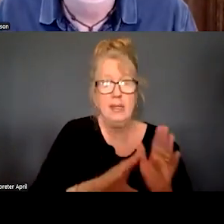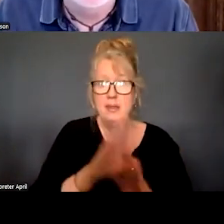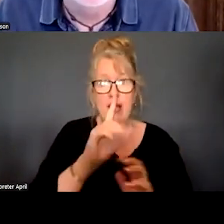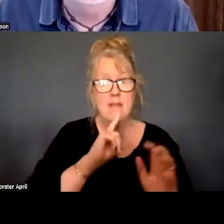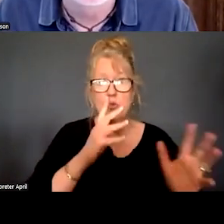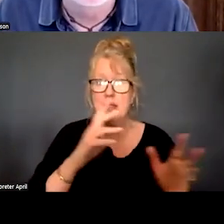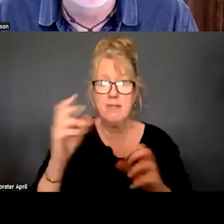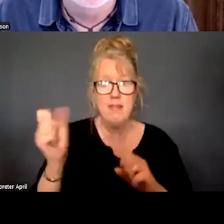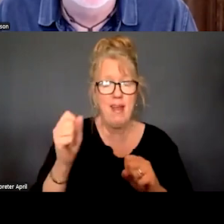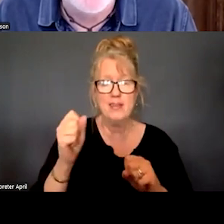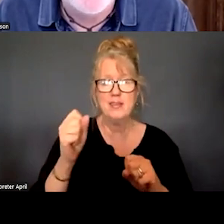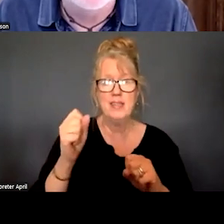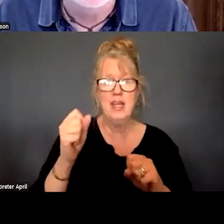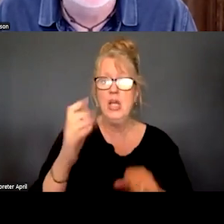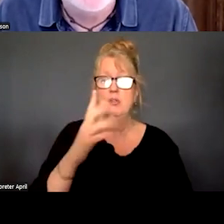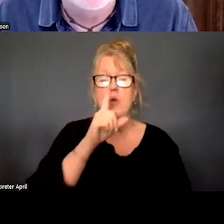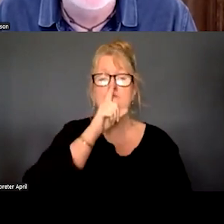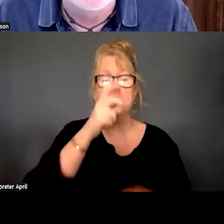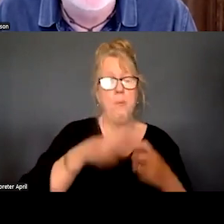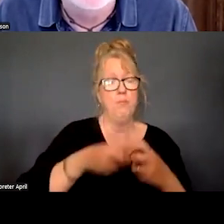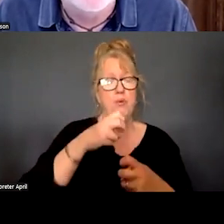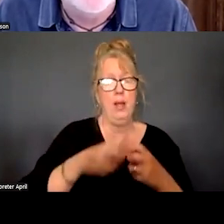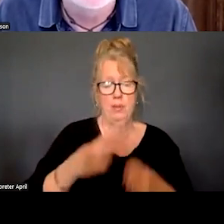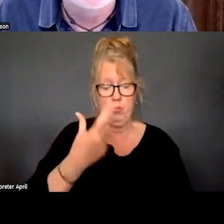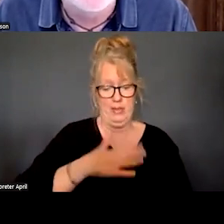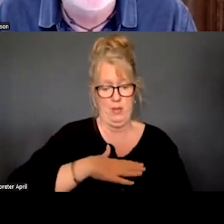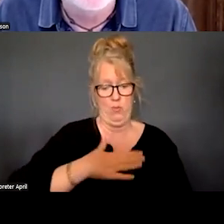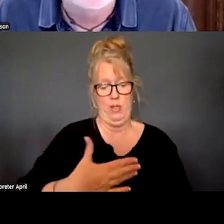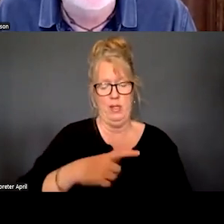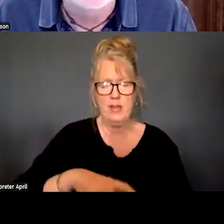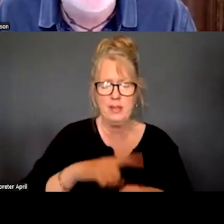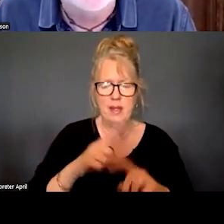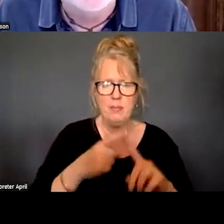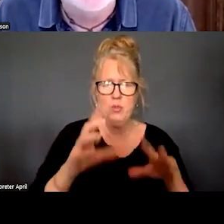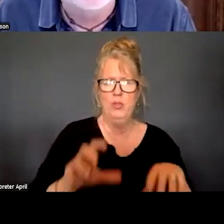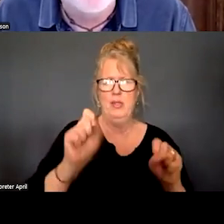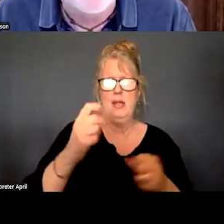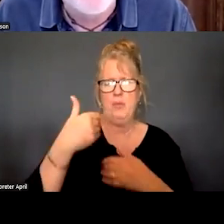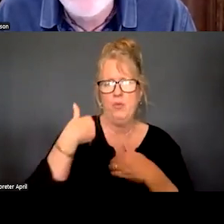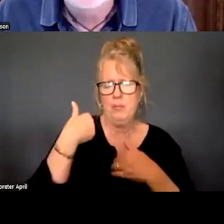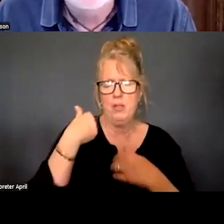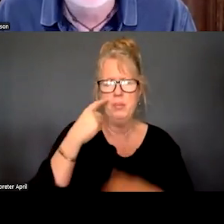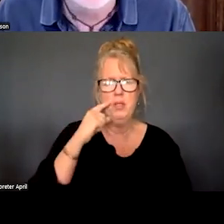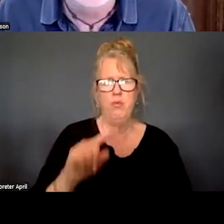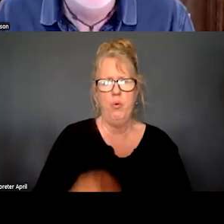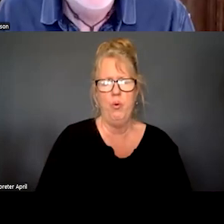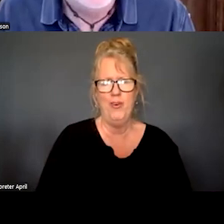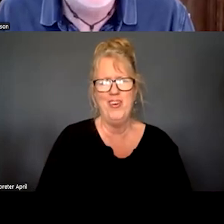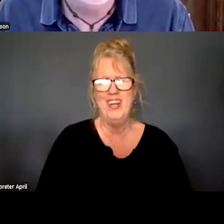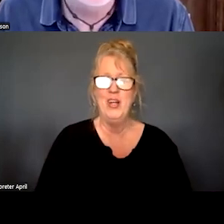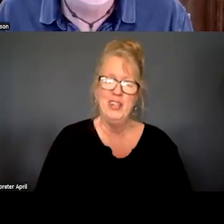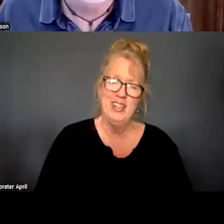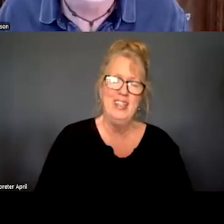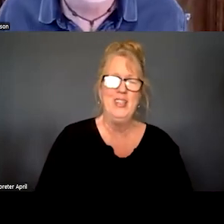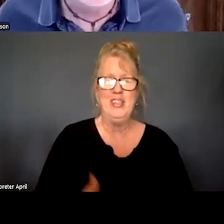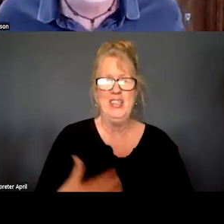sense that the real problem was I willing at that point to take the responsibility for them coming